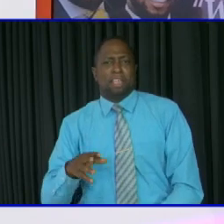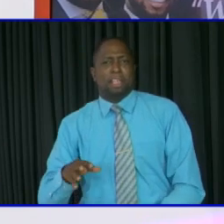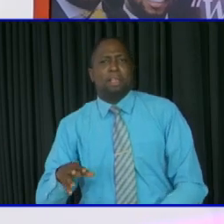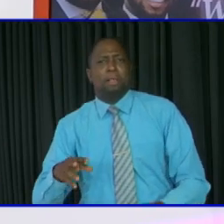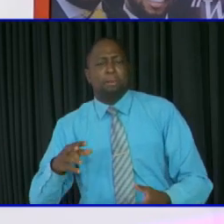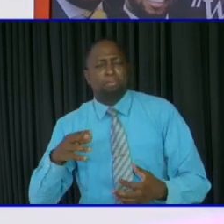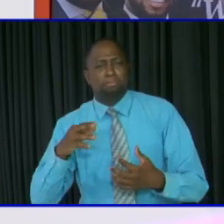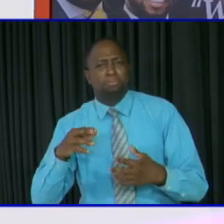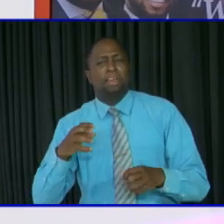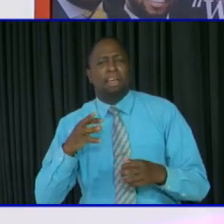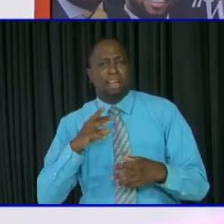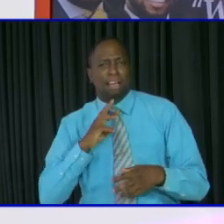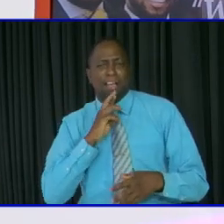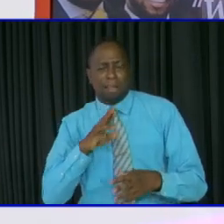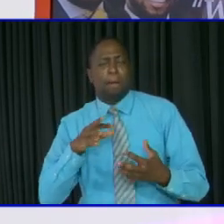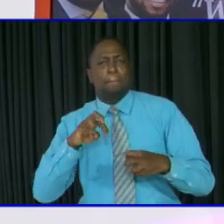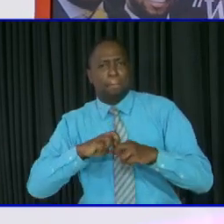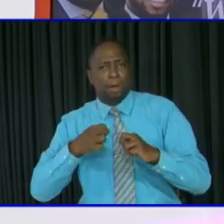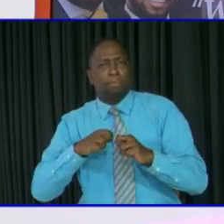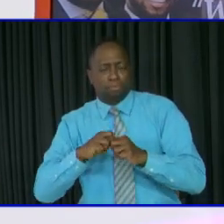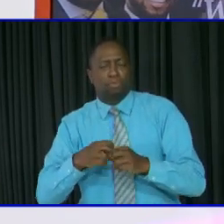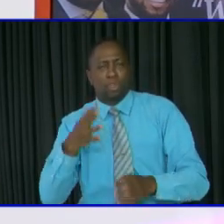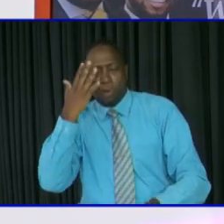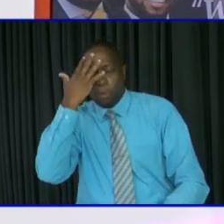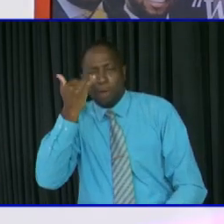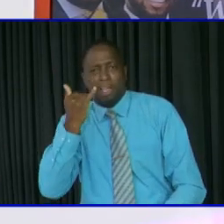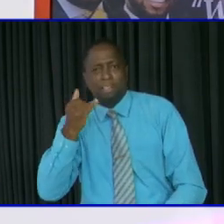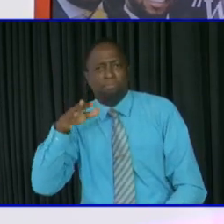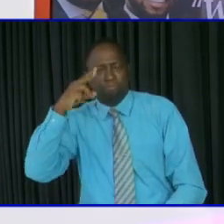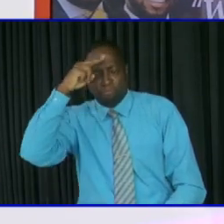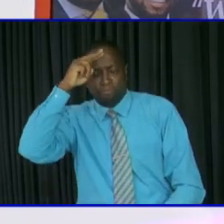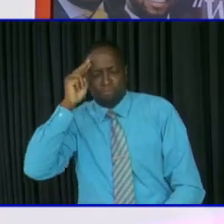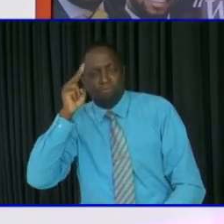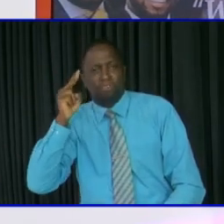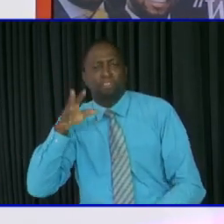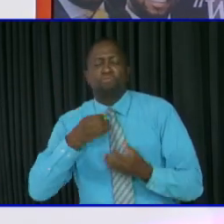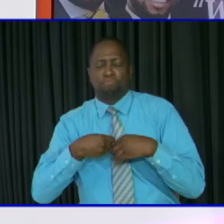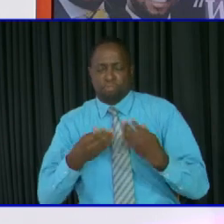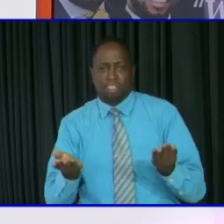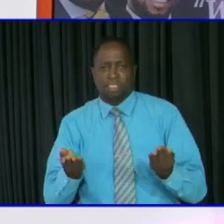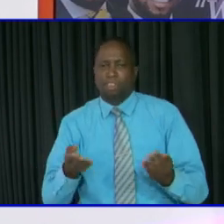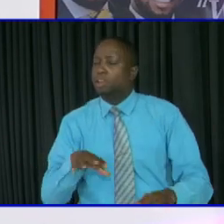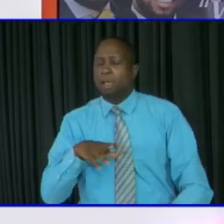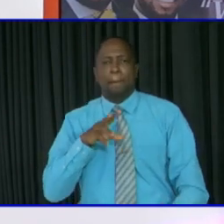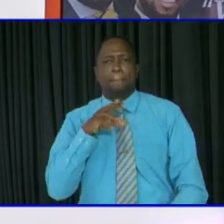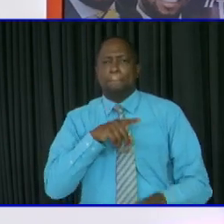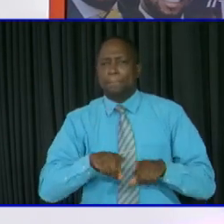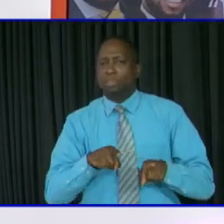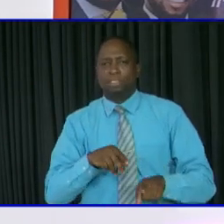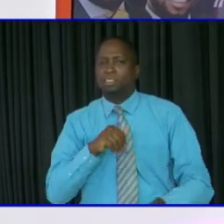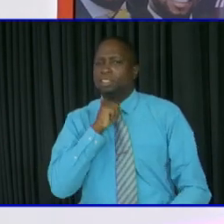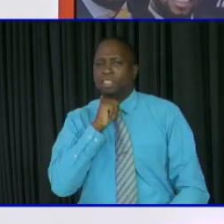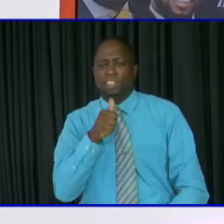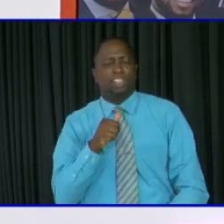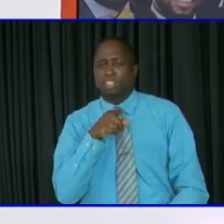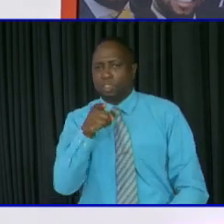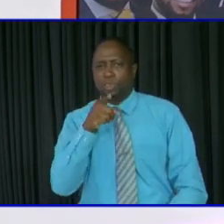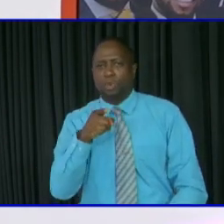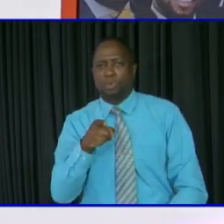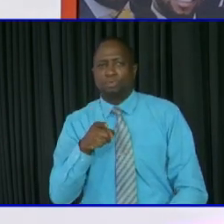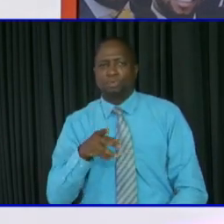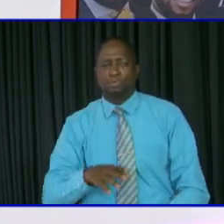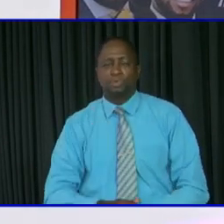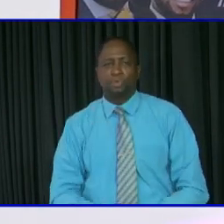irresponsible person's behavior. Don't blame yourself. It's not your fault. Really, you would have been